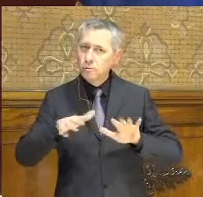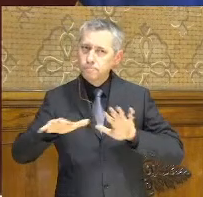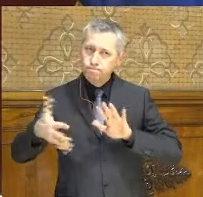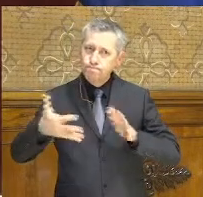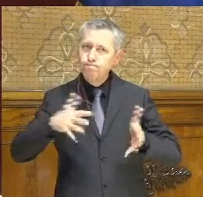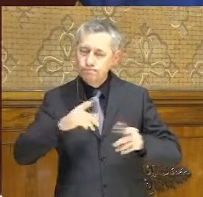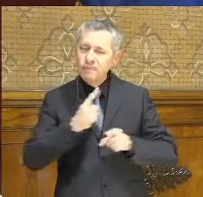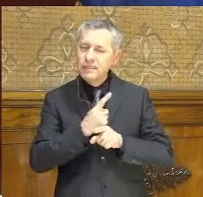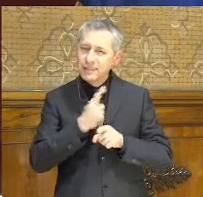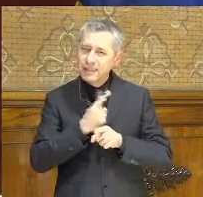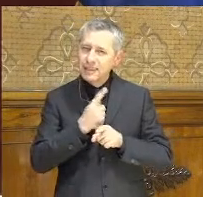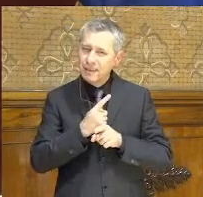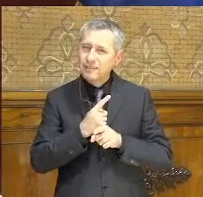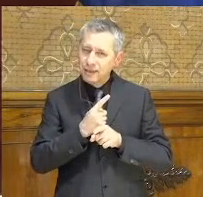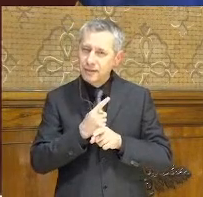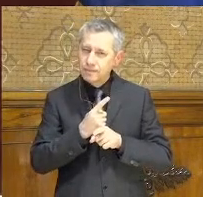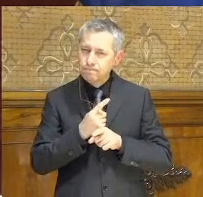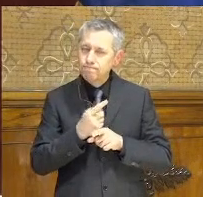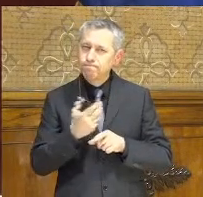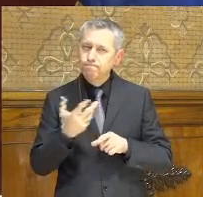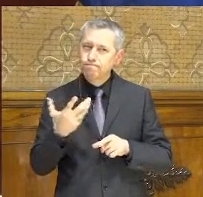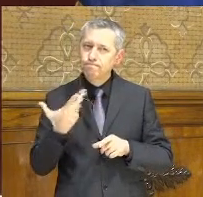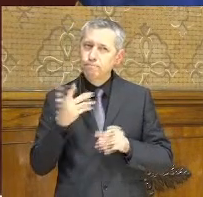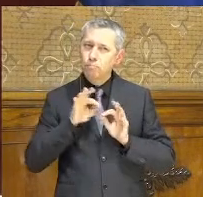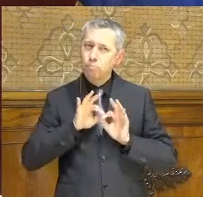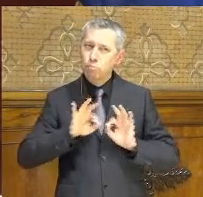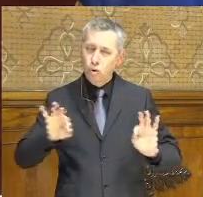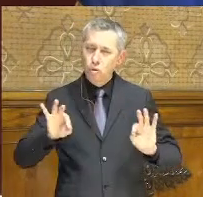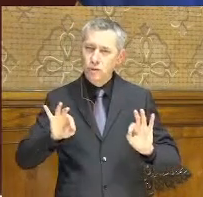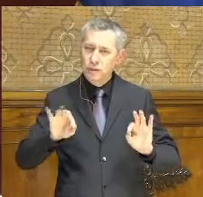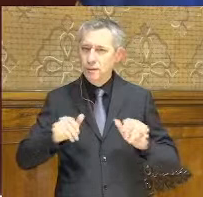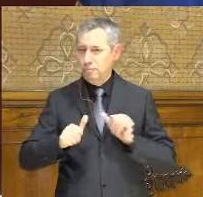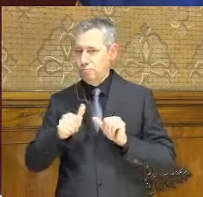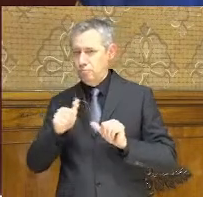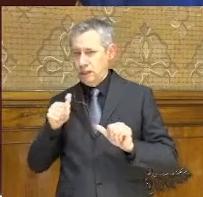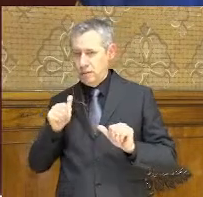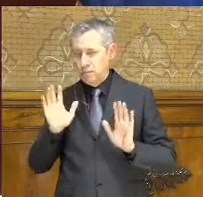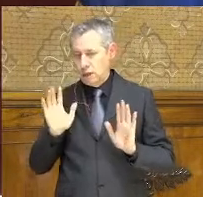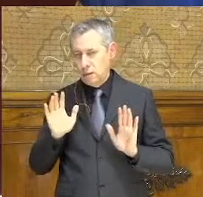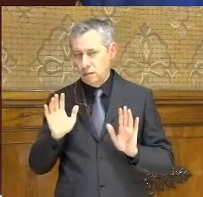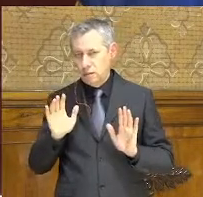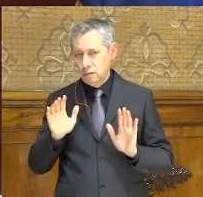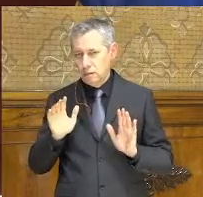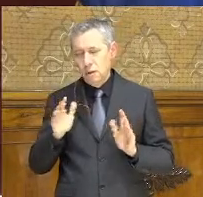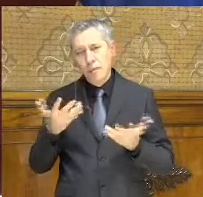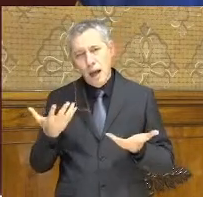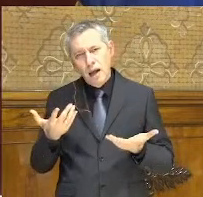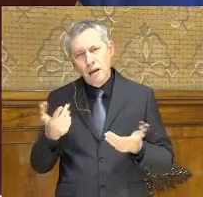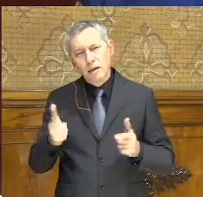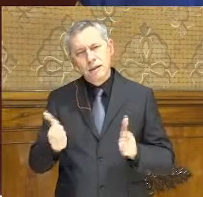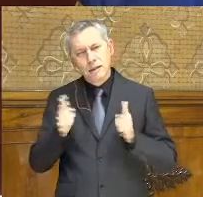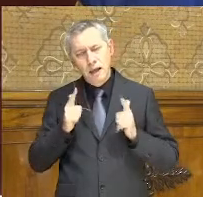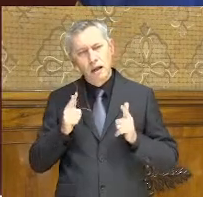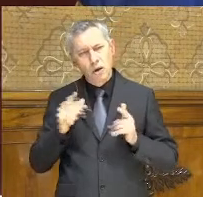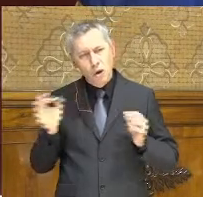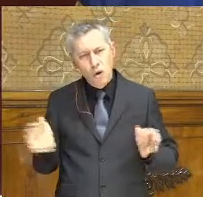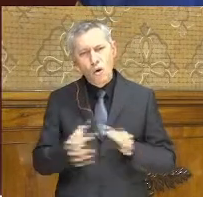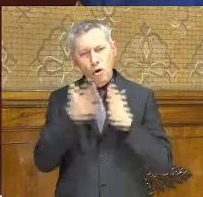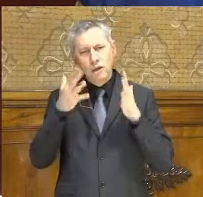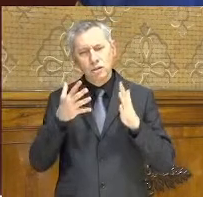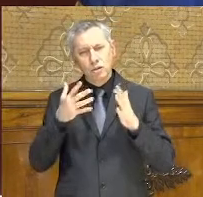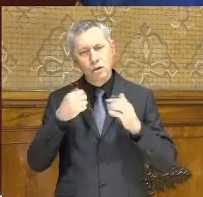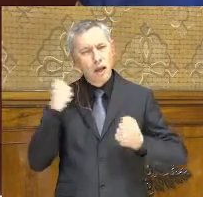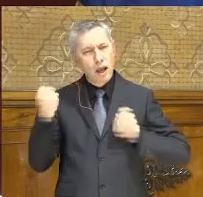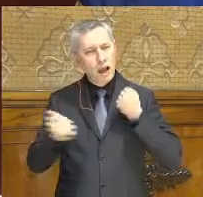for which we may as yet be unprepared, but which enables us to act in the negative capability